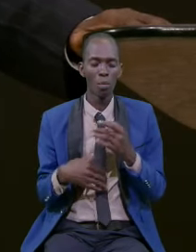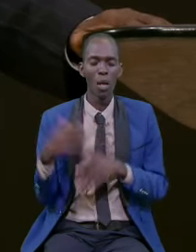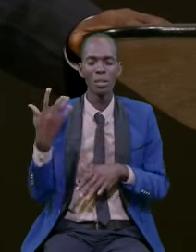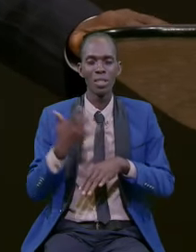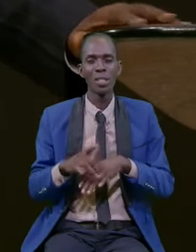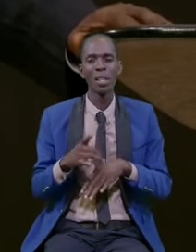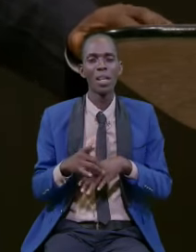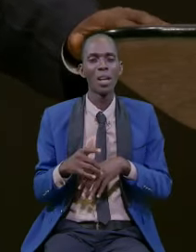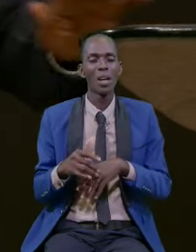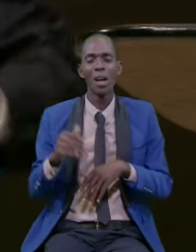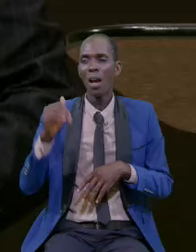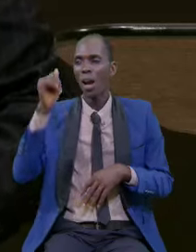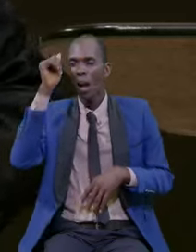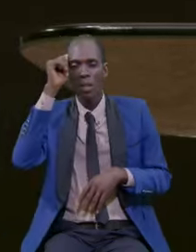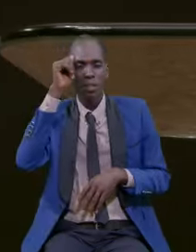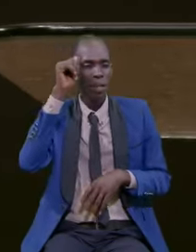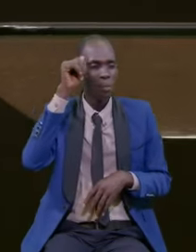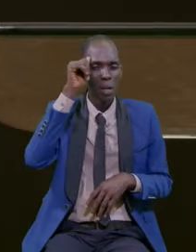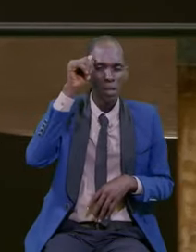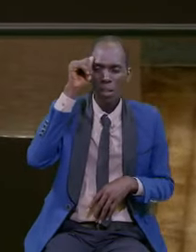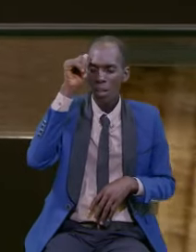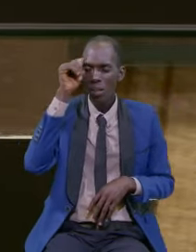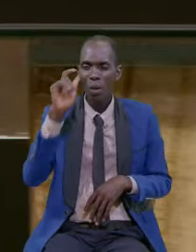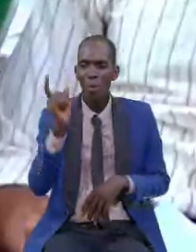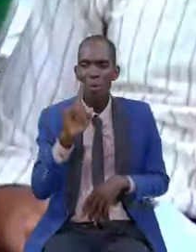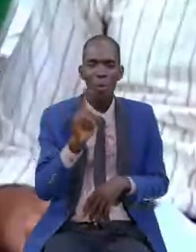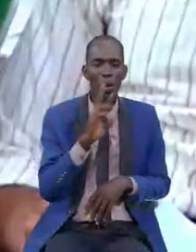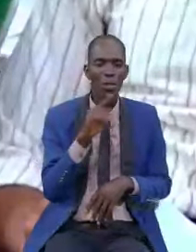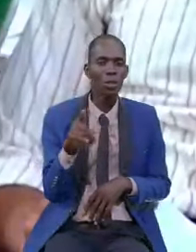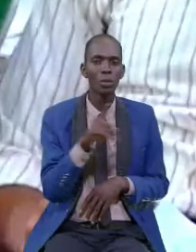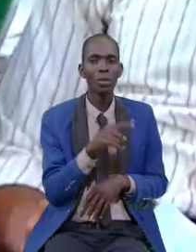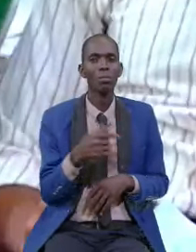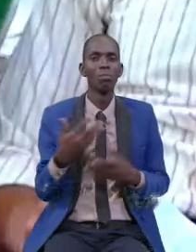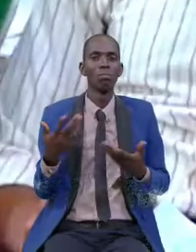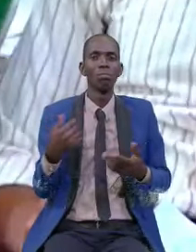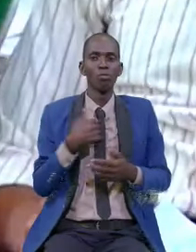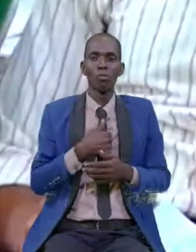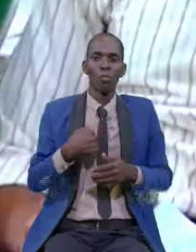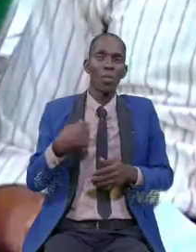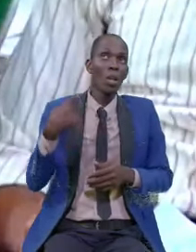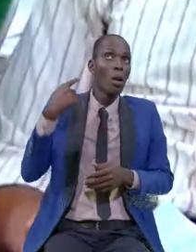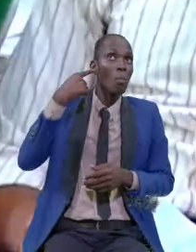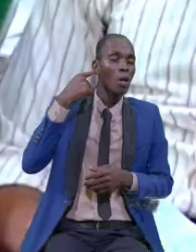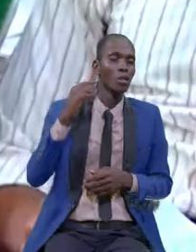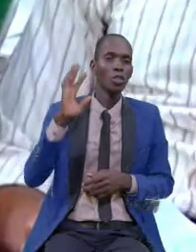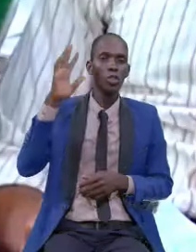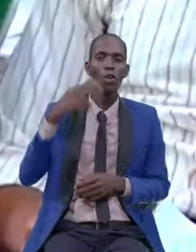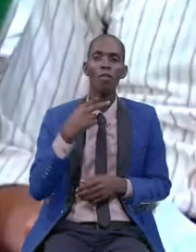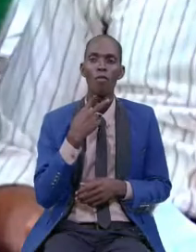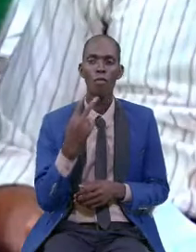you? I heard your voice in the garden and I'm hiding myself because I